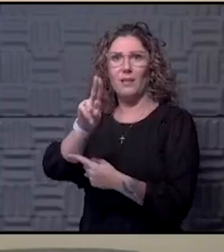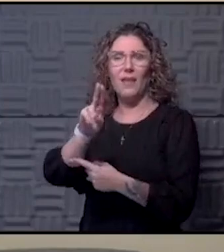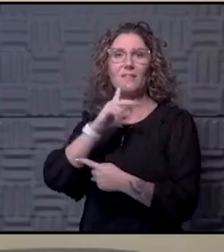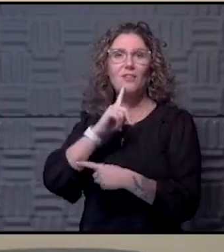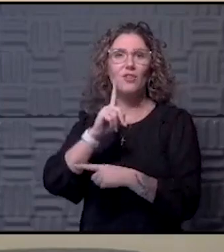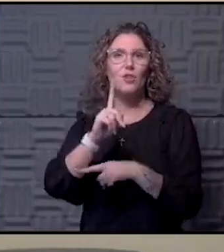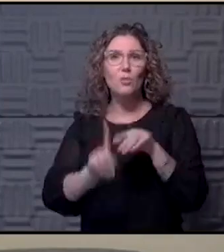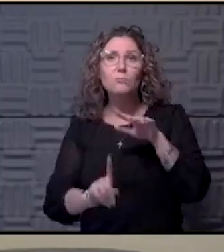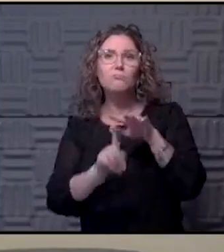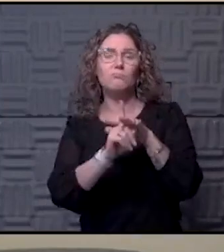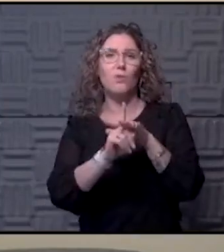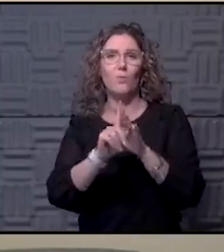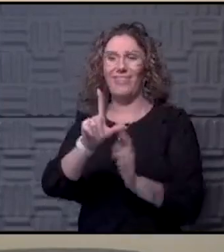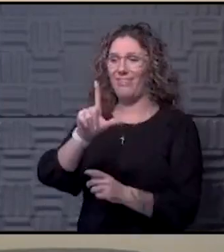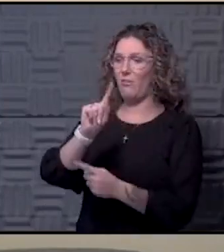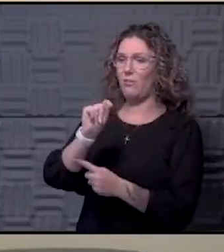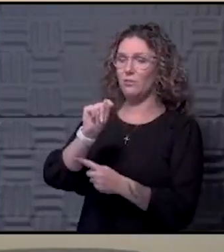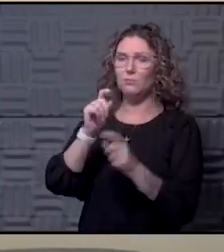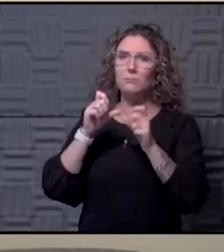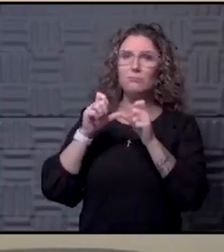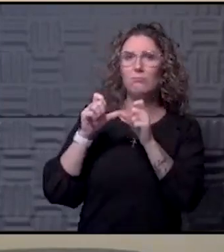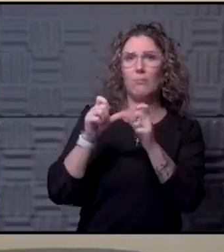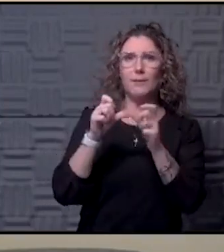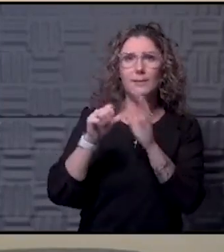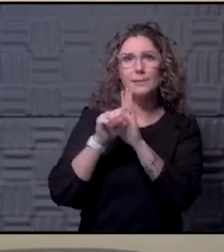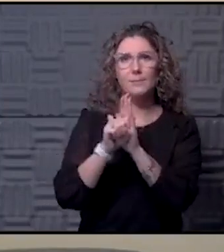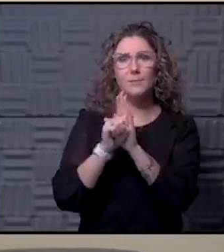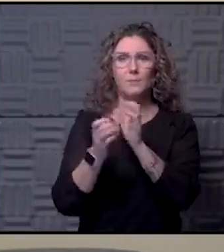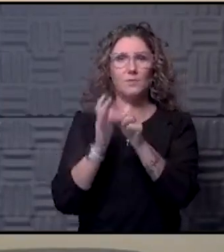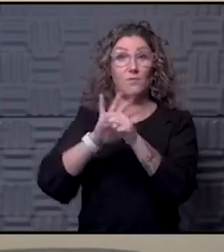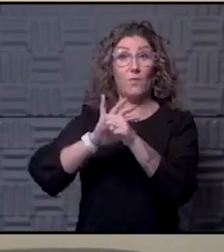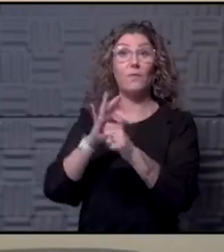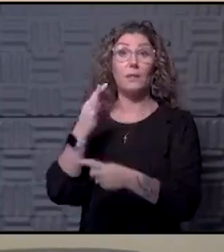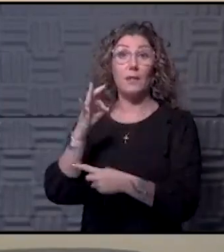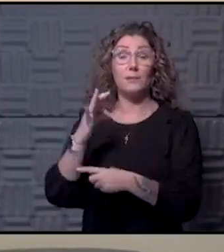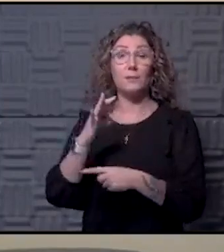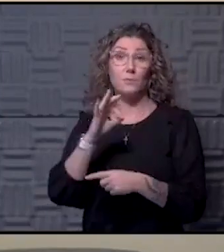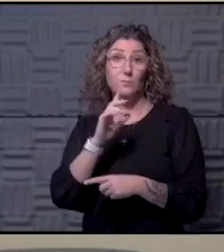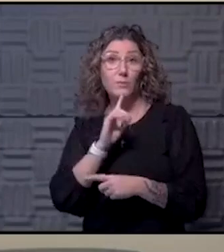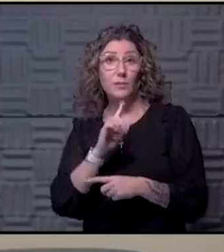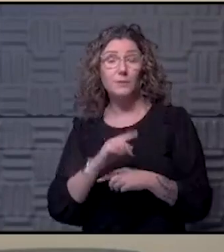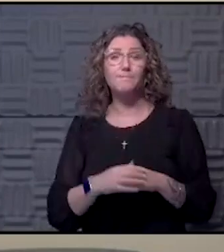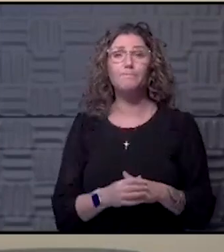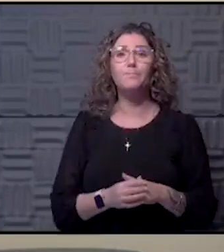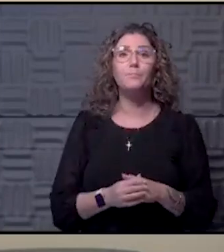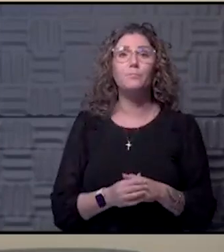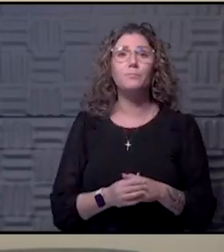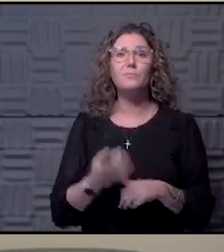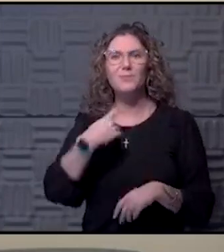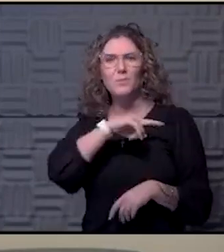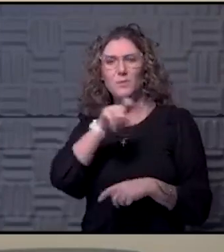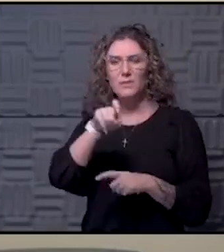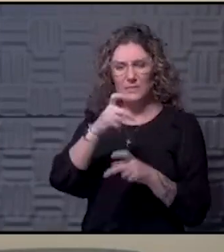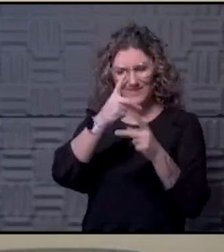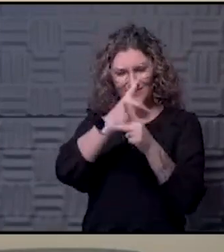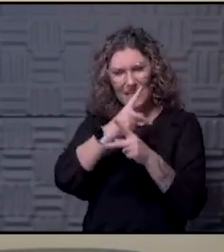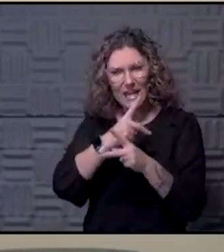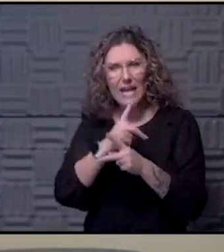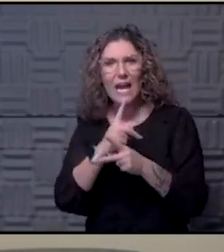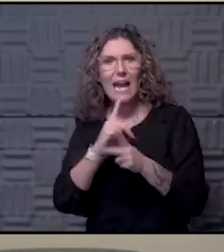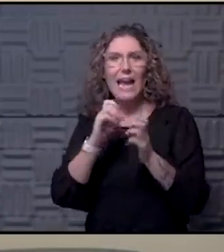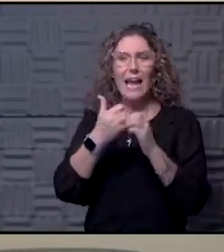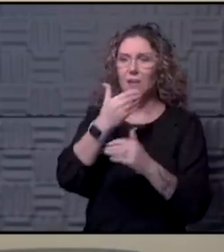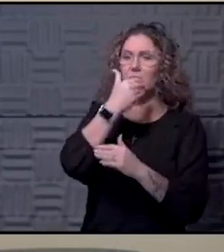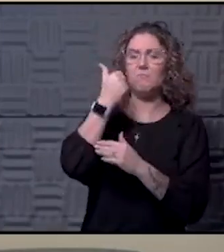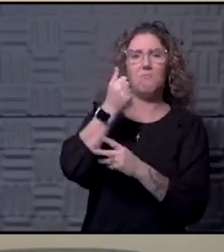or persistent symptoms of COVID-19, and so really, we needed to figure out a way to better care